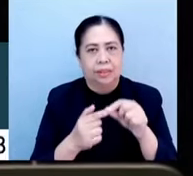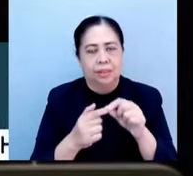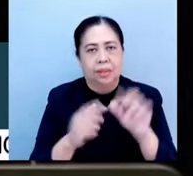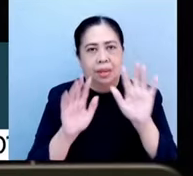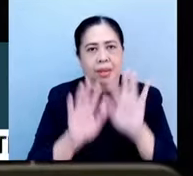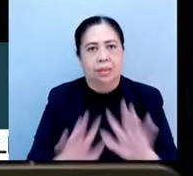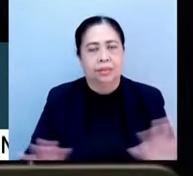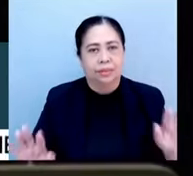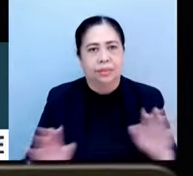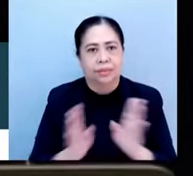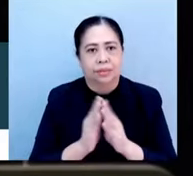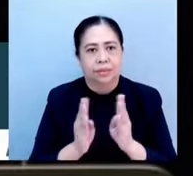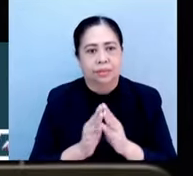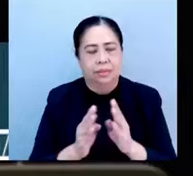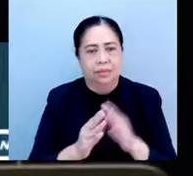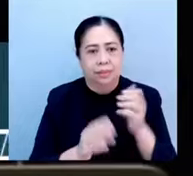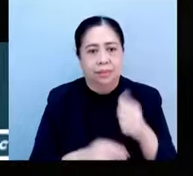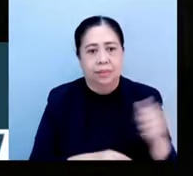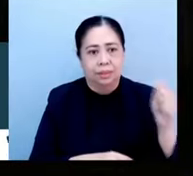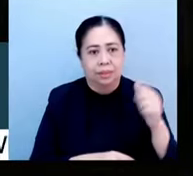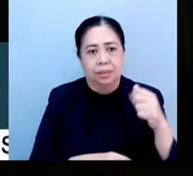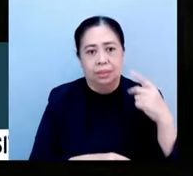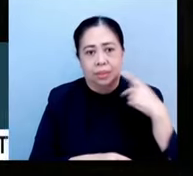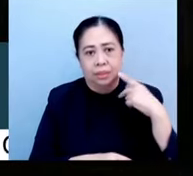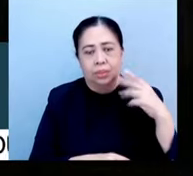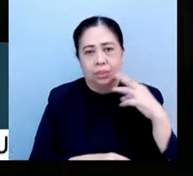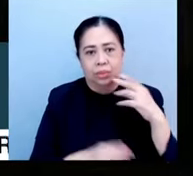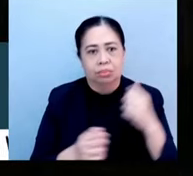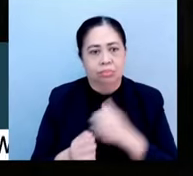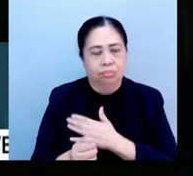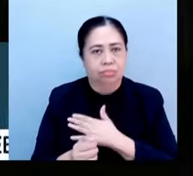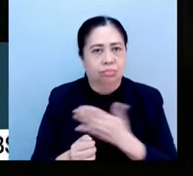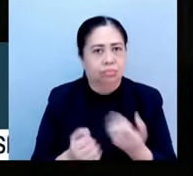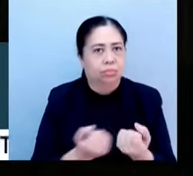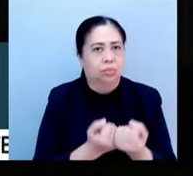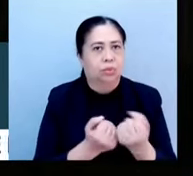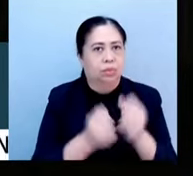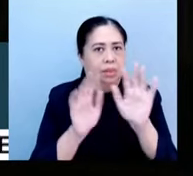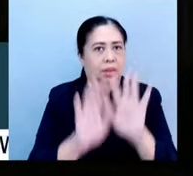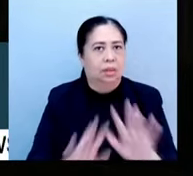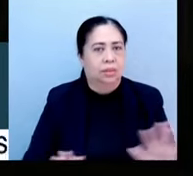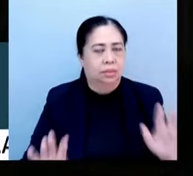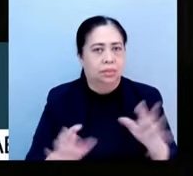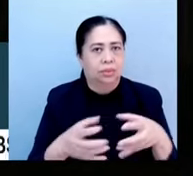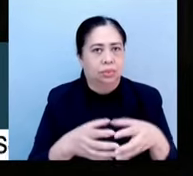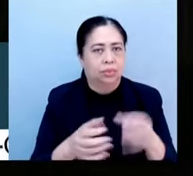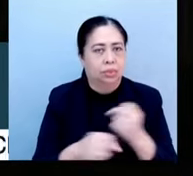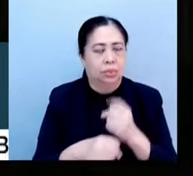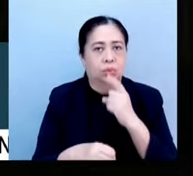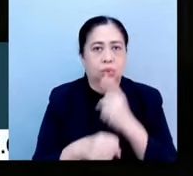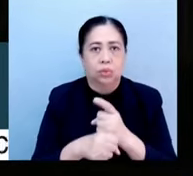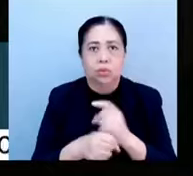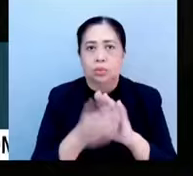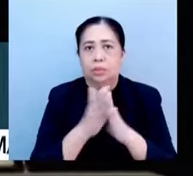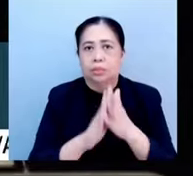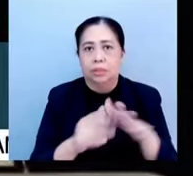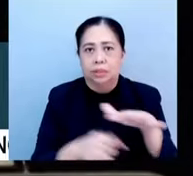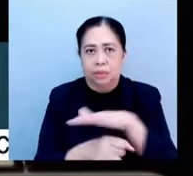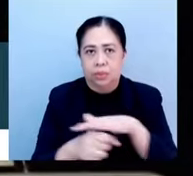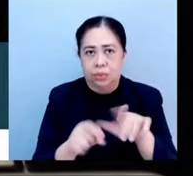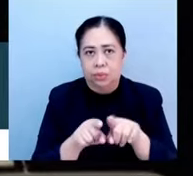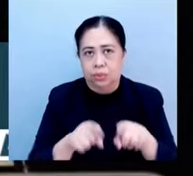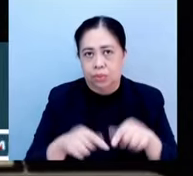top diplomat Penny Wong says Canberra is committed to supporting ASEAN's leadership in ensuring peace in the region. She also